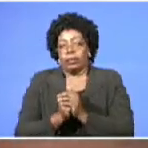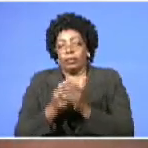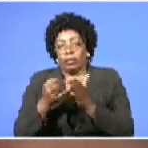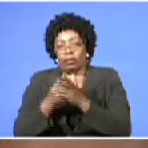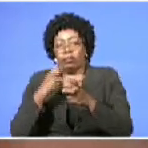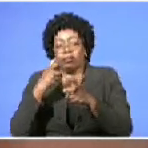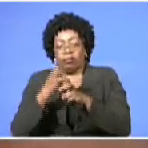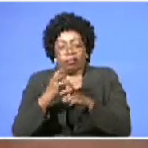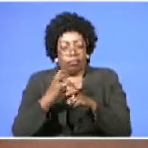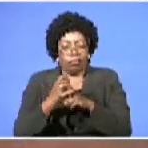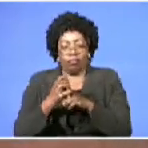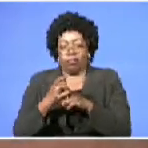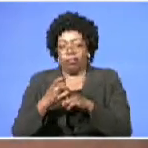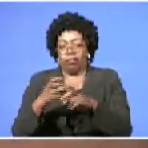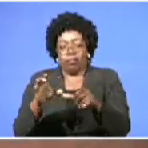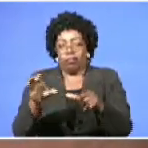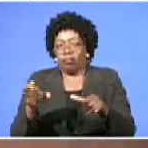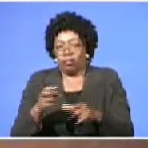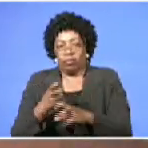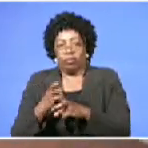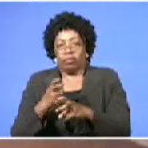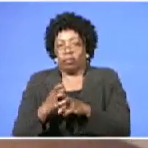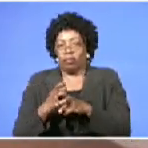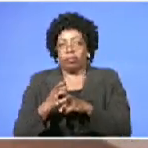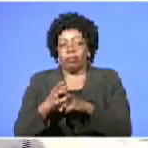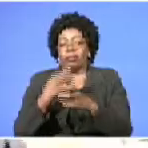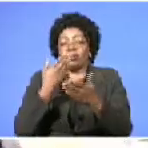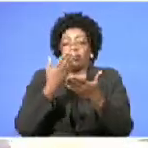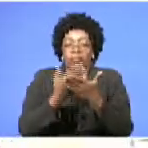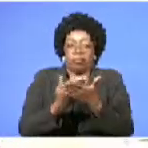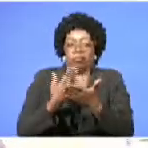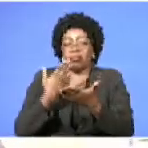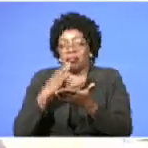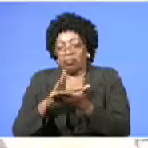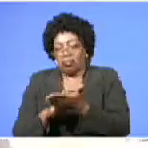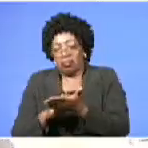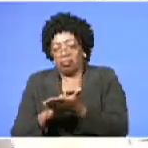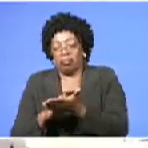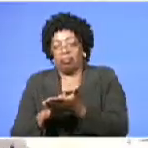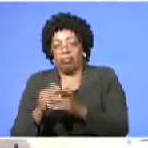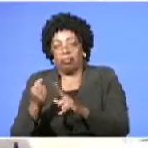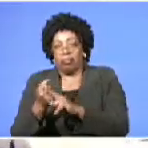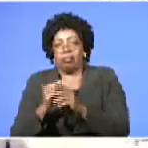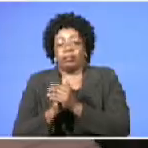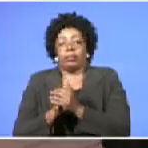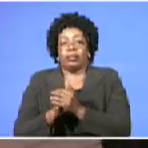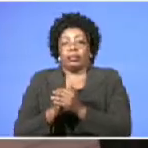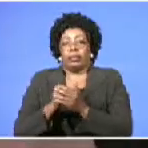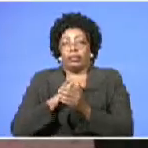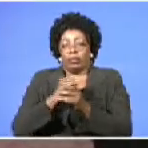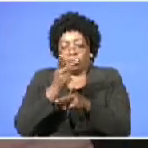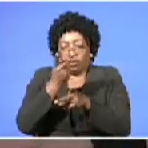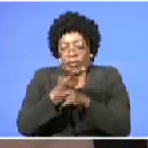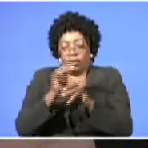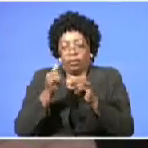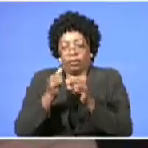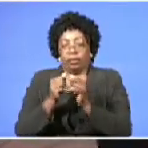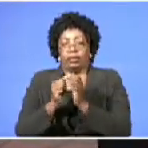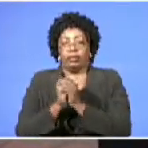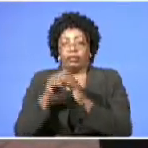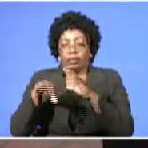played really hard, but had some good shots, had some bad shots. Performance was good. I was just trying to keep it in play and knock it out